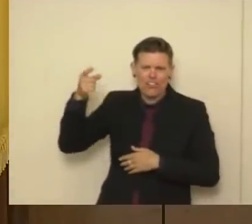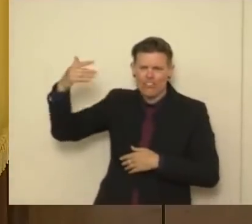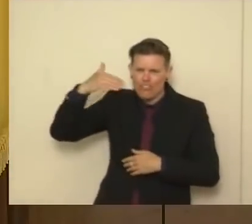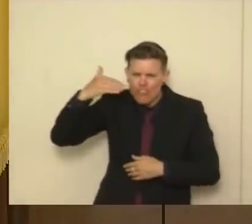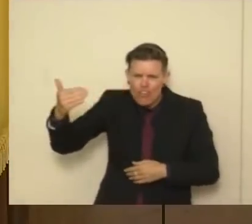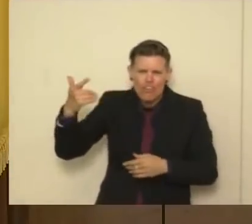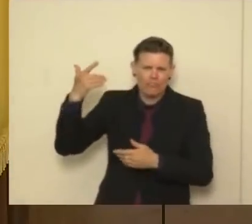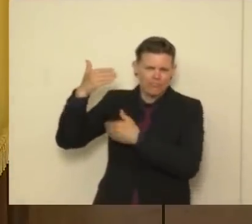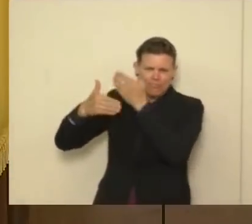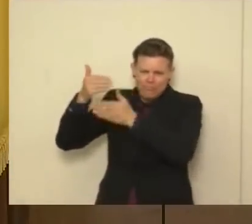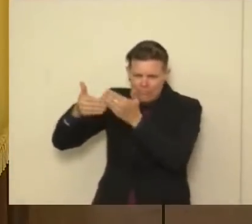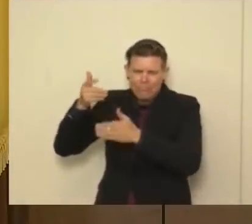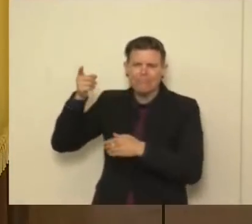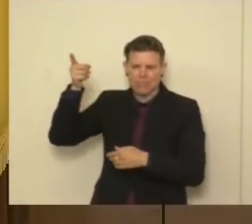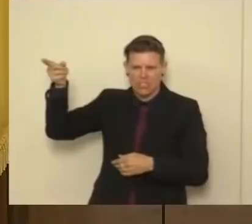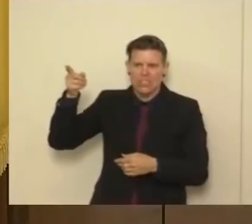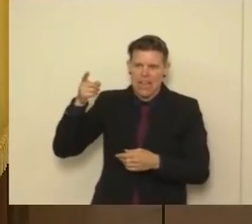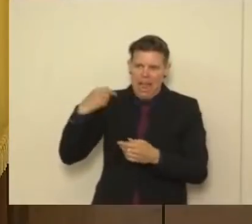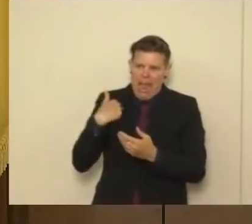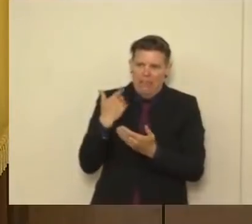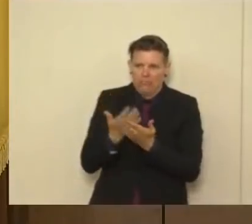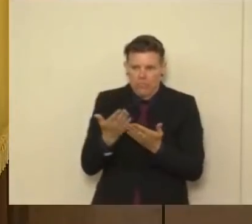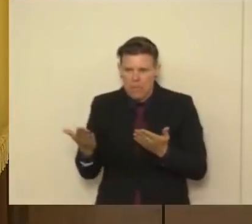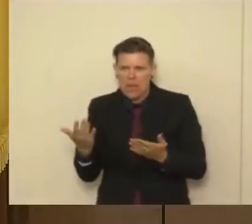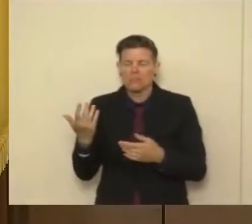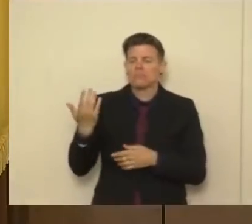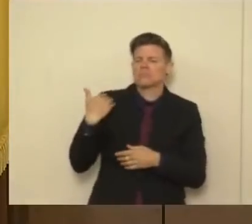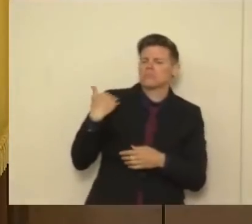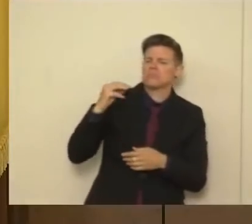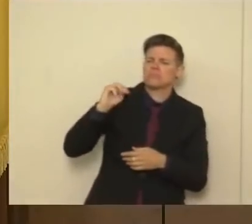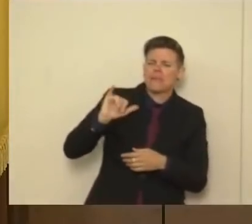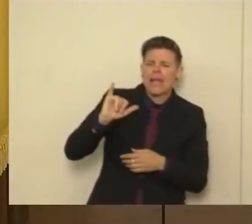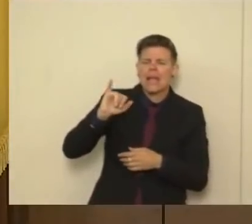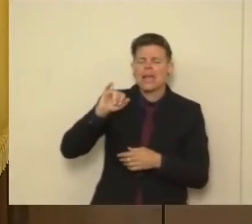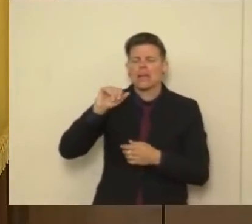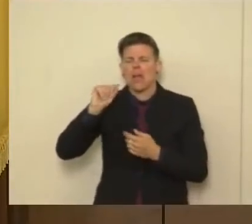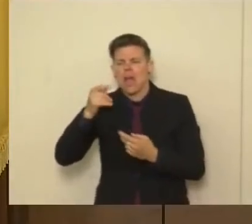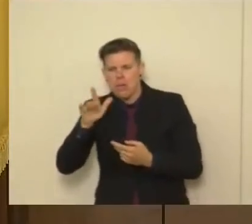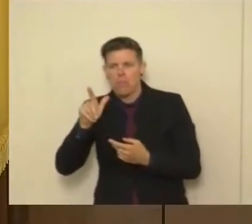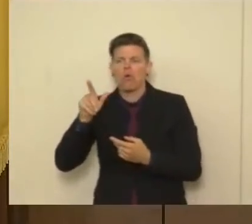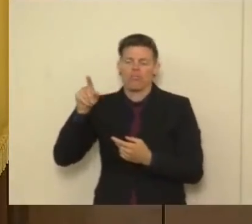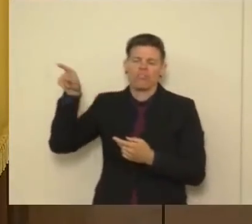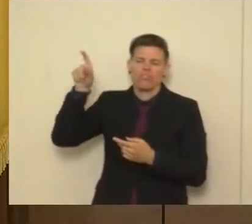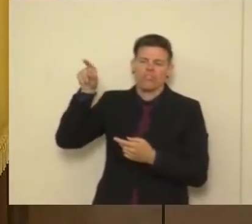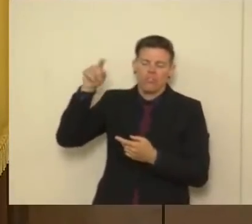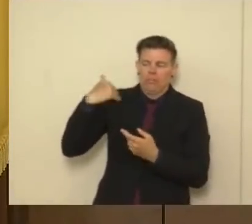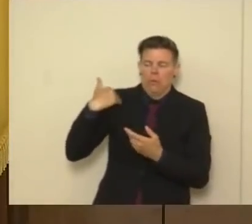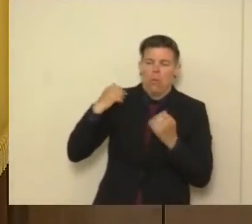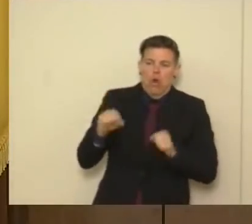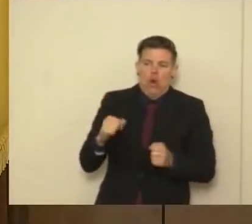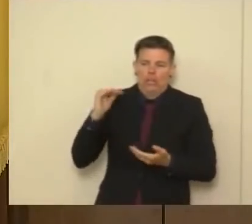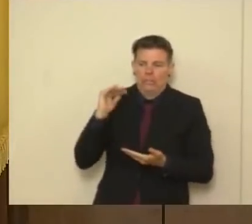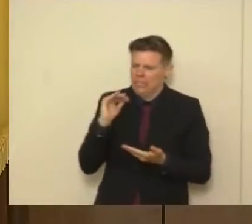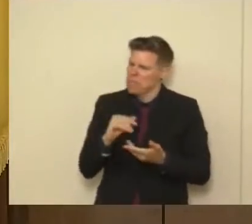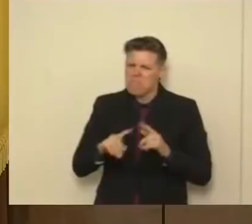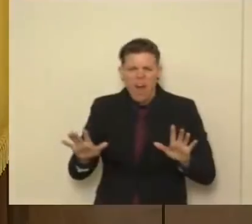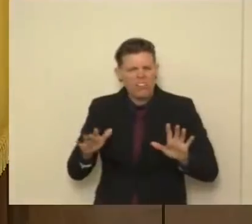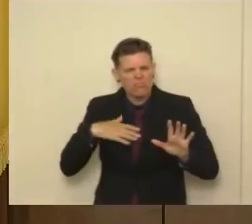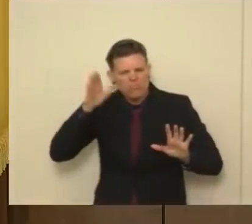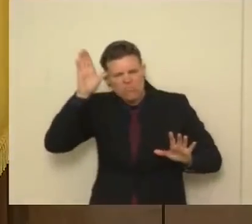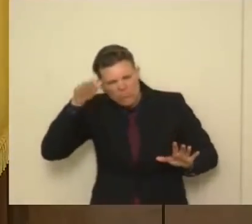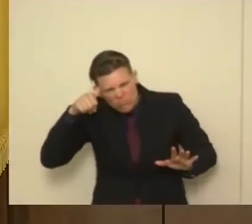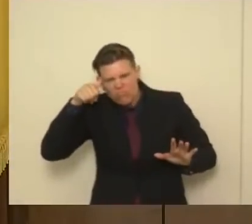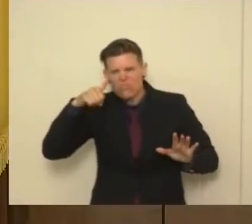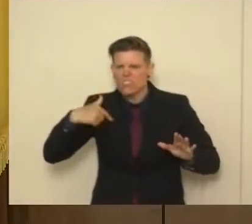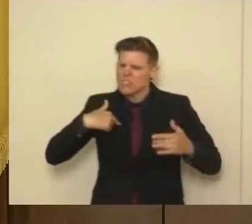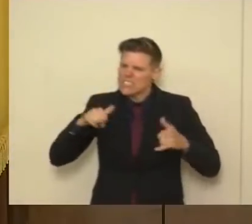in April and May will be somewhat diminished, but we're going to be aggressive in New Mexico in the same way we always have